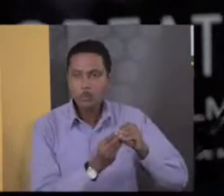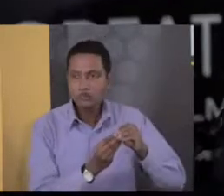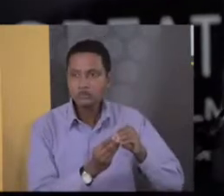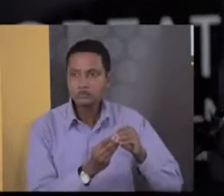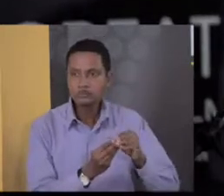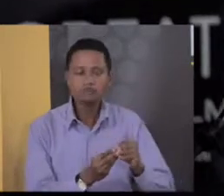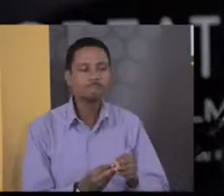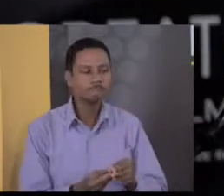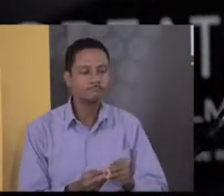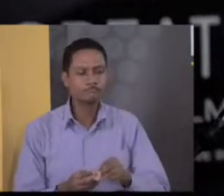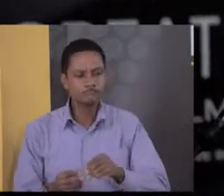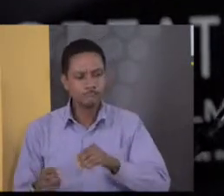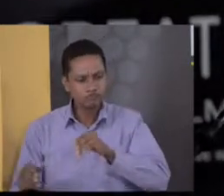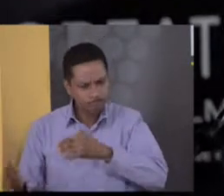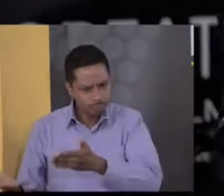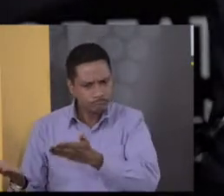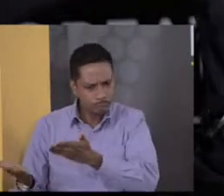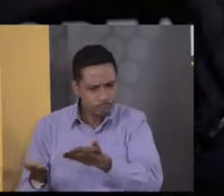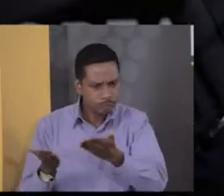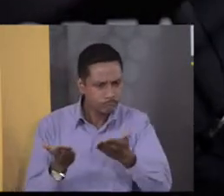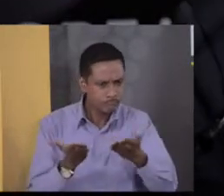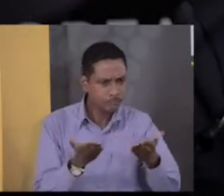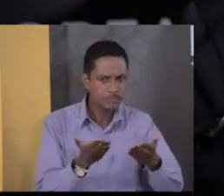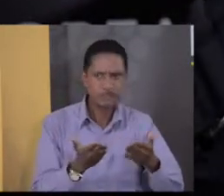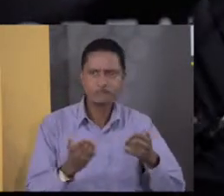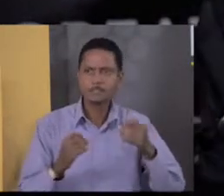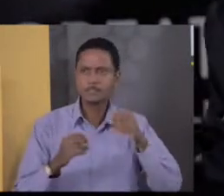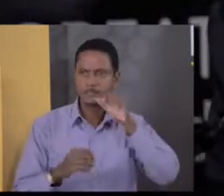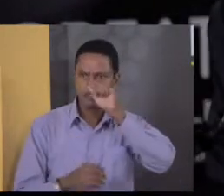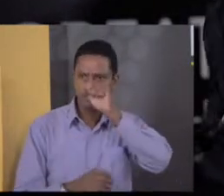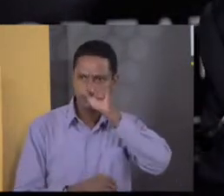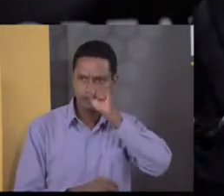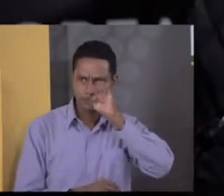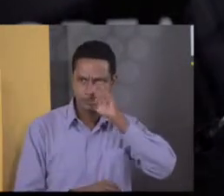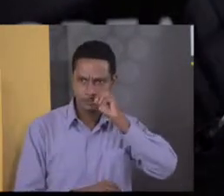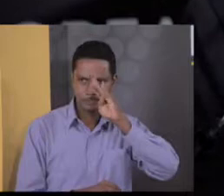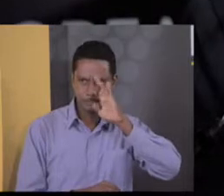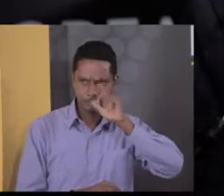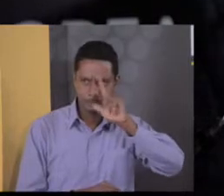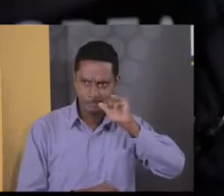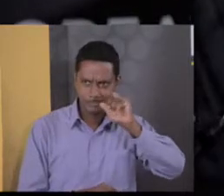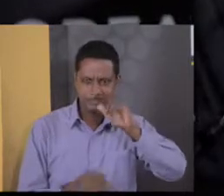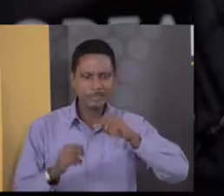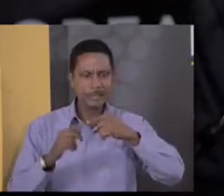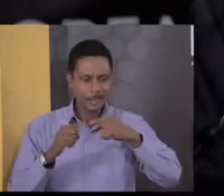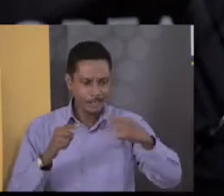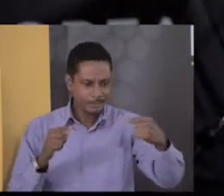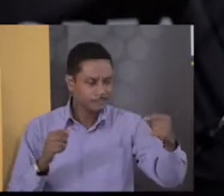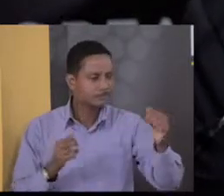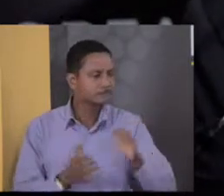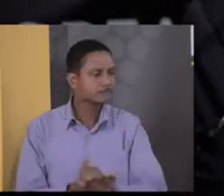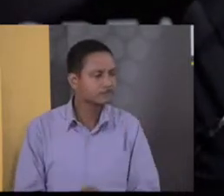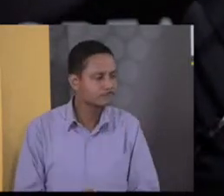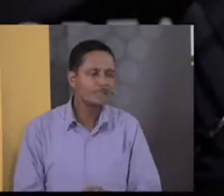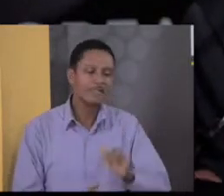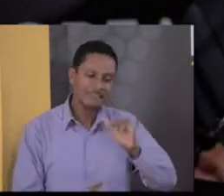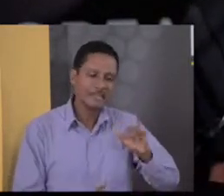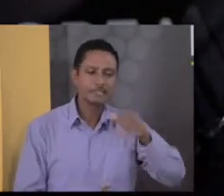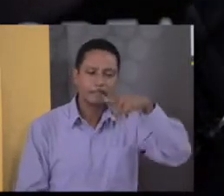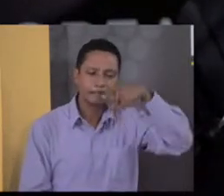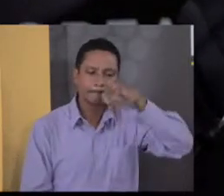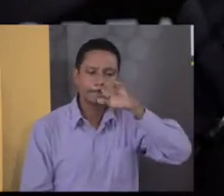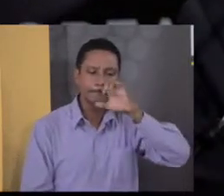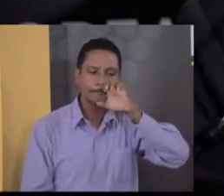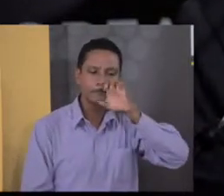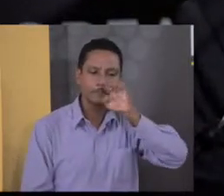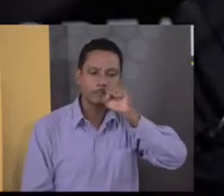the assembly line like that. And with each person doing different things. And that is the piecework process that we